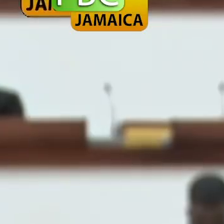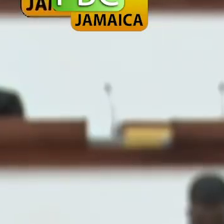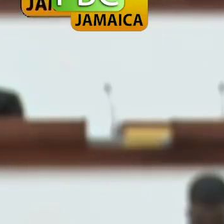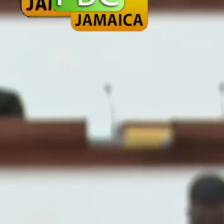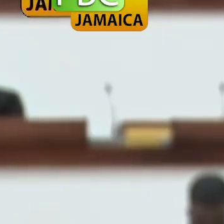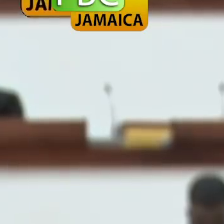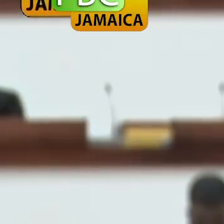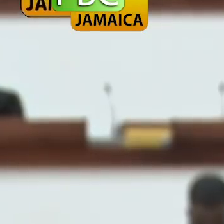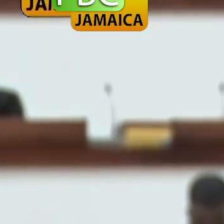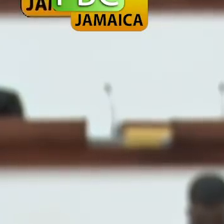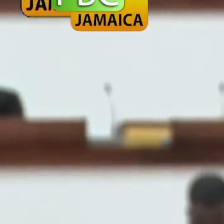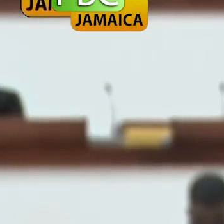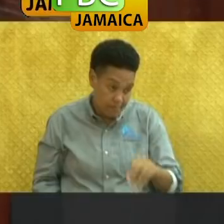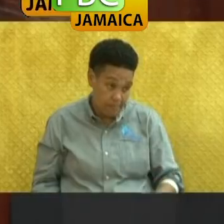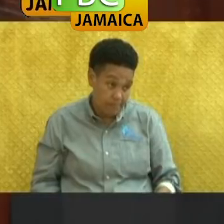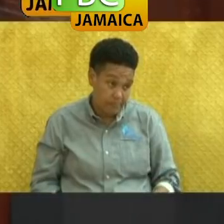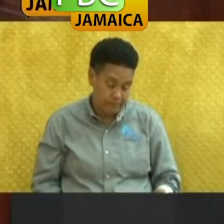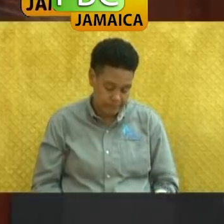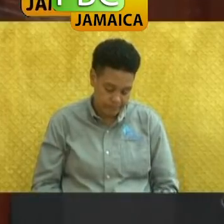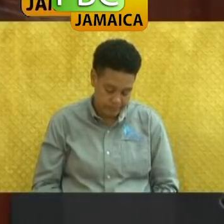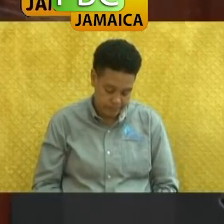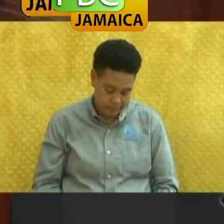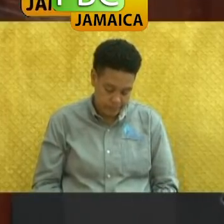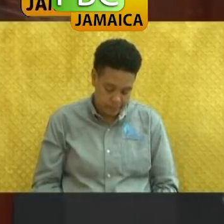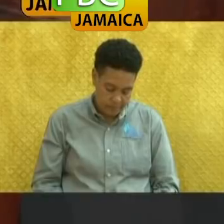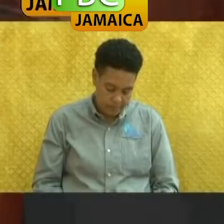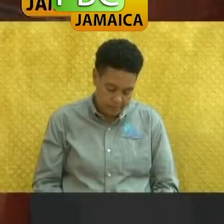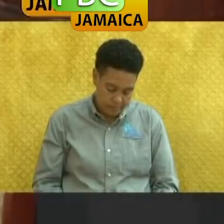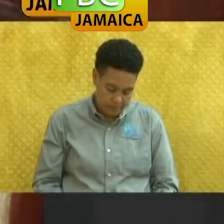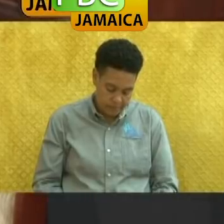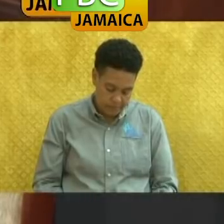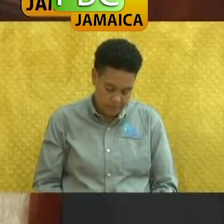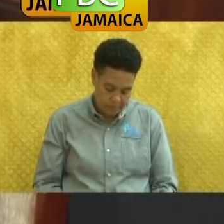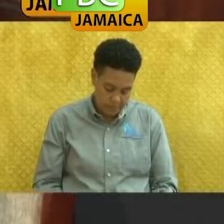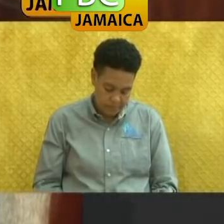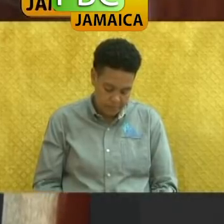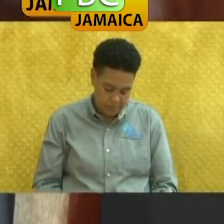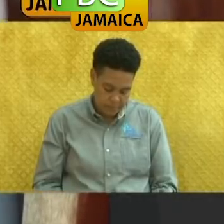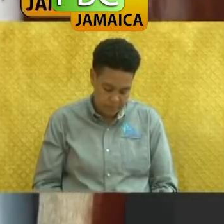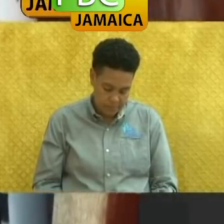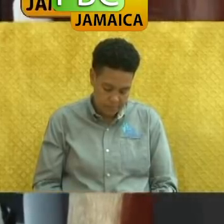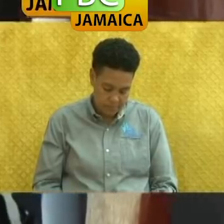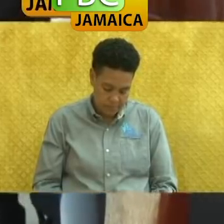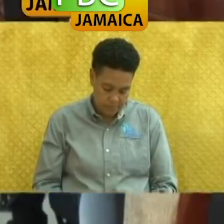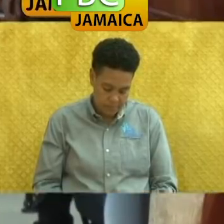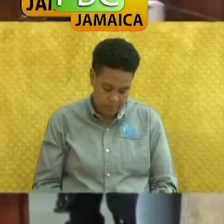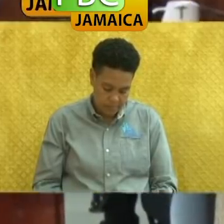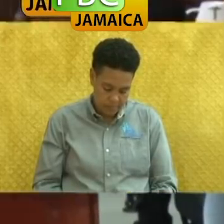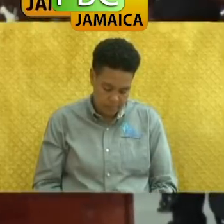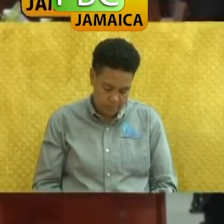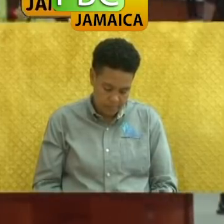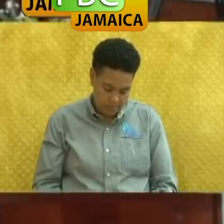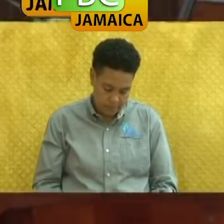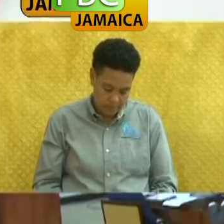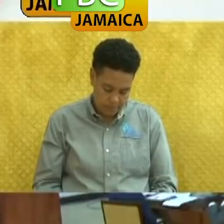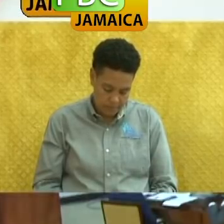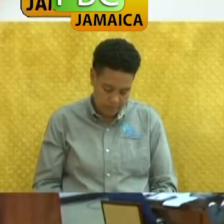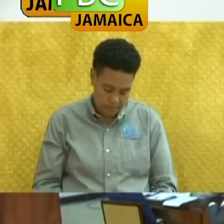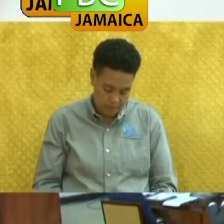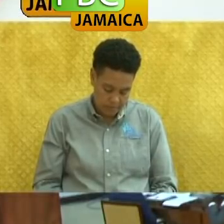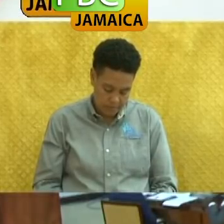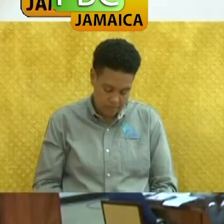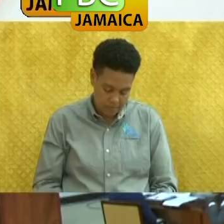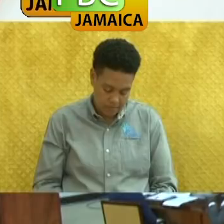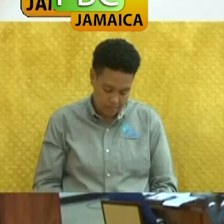joined the ceremony virtually. I place on record my gratitude to the Prime Minister, Most